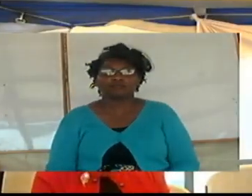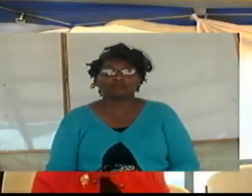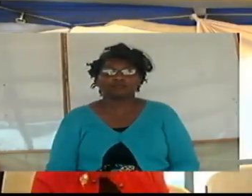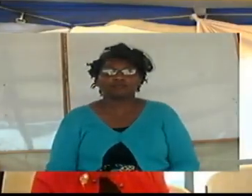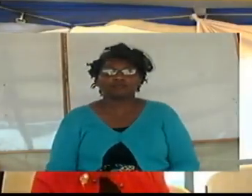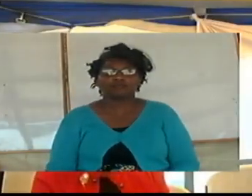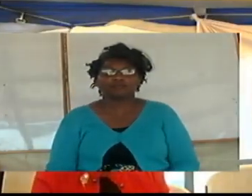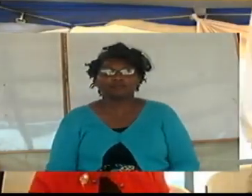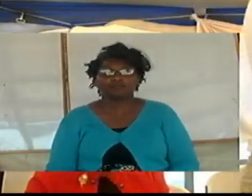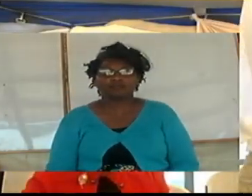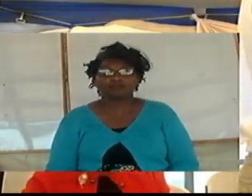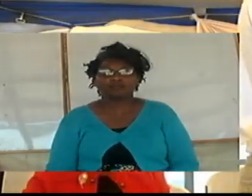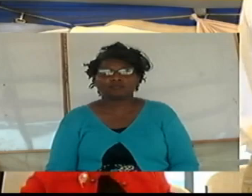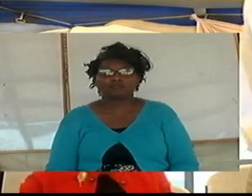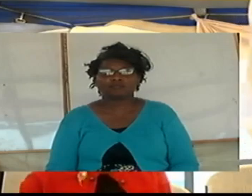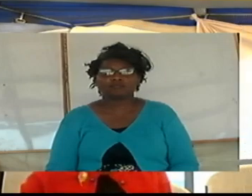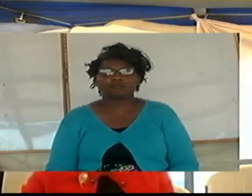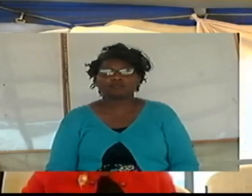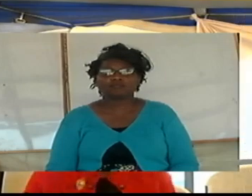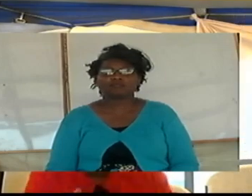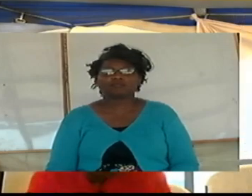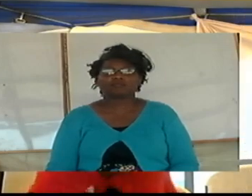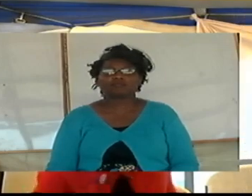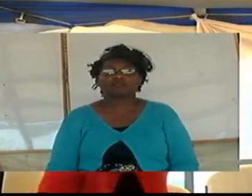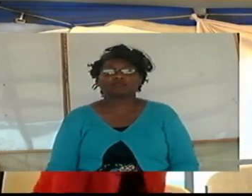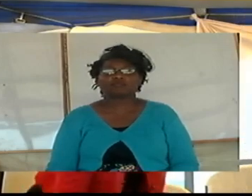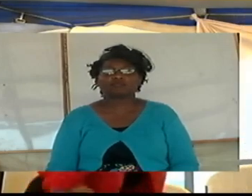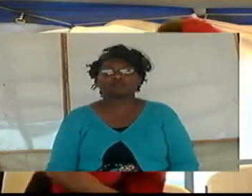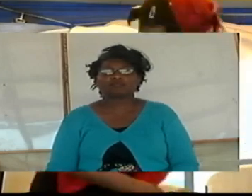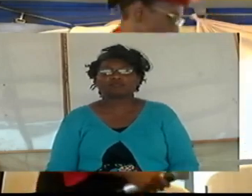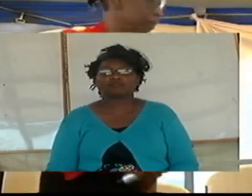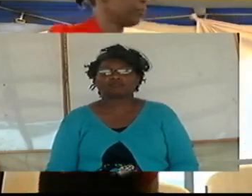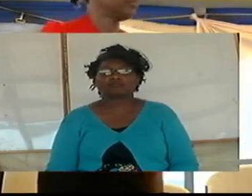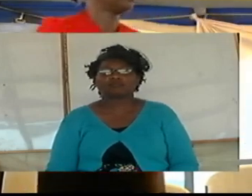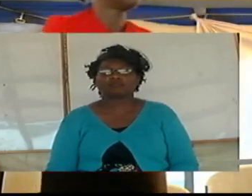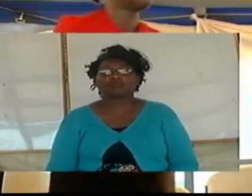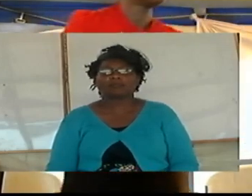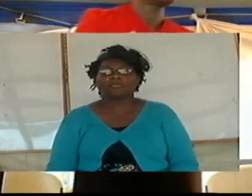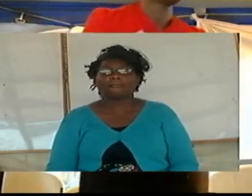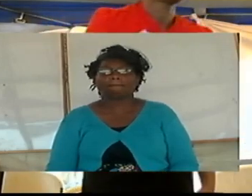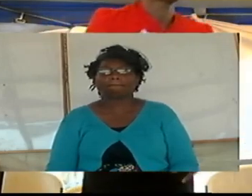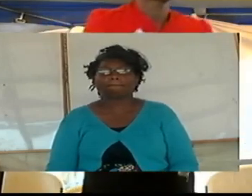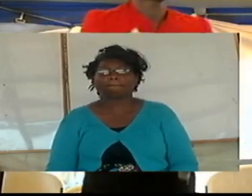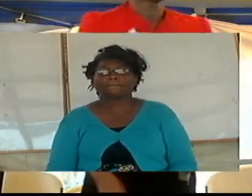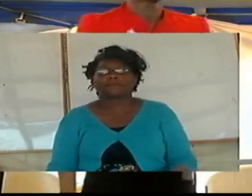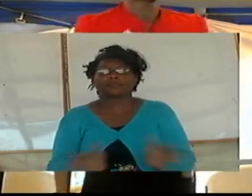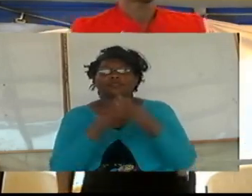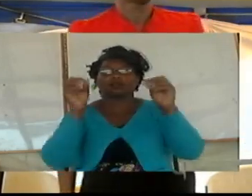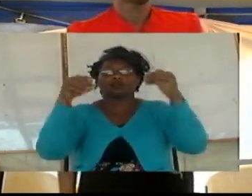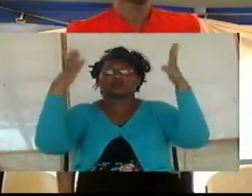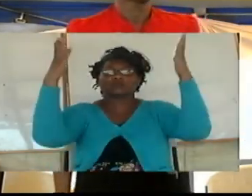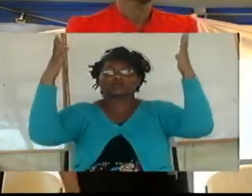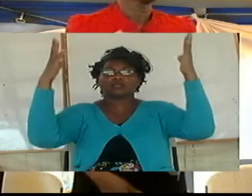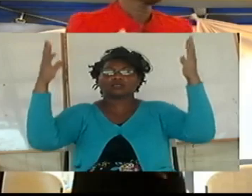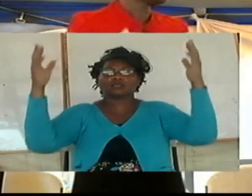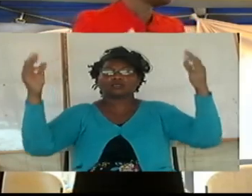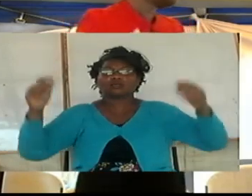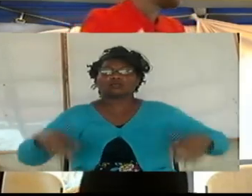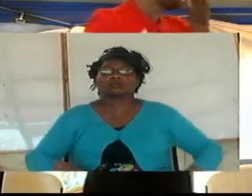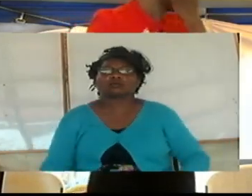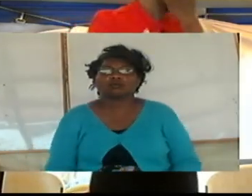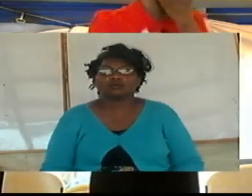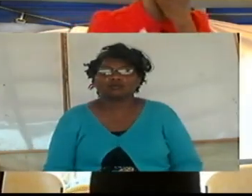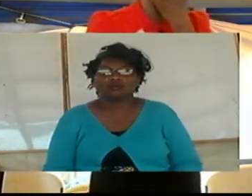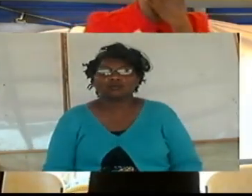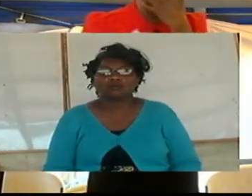the singers just to help me stand one more time. Let us continue the praise and worship. Hallelujah. Hallelujah. There's a